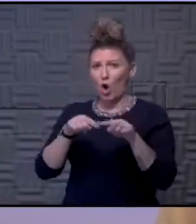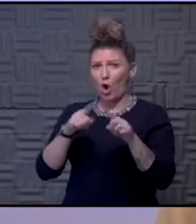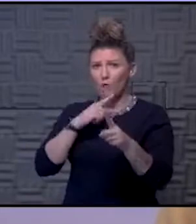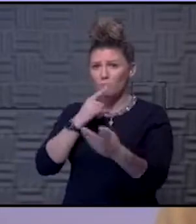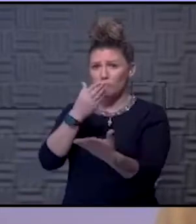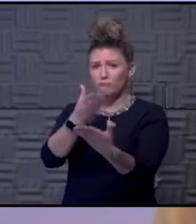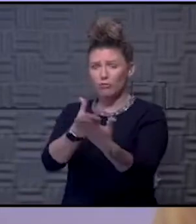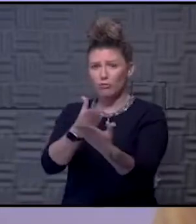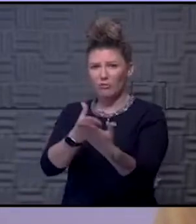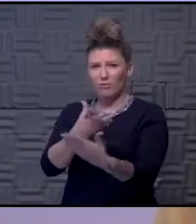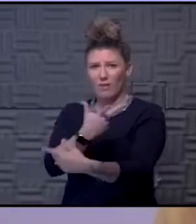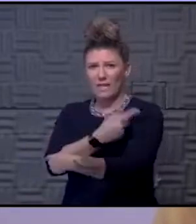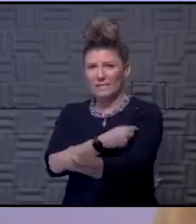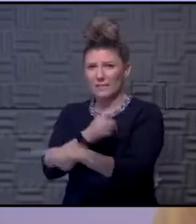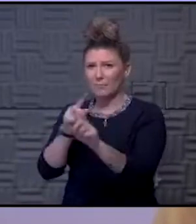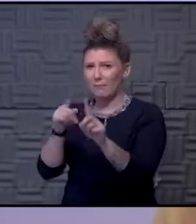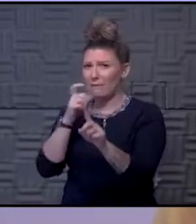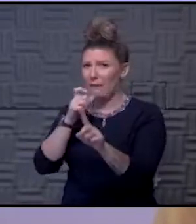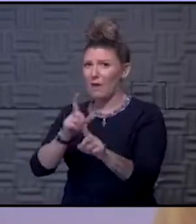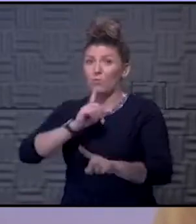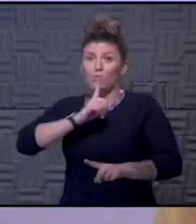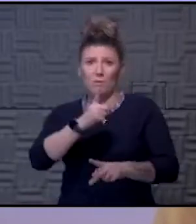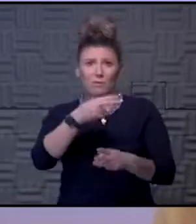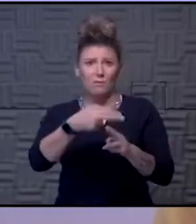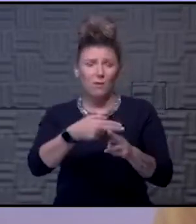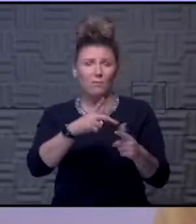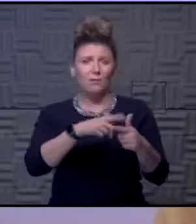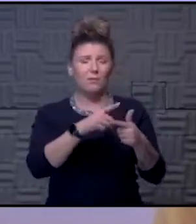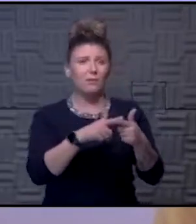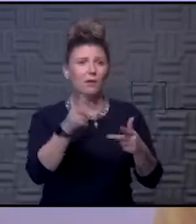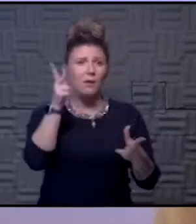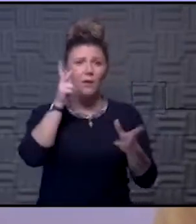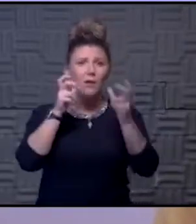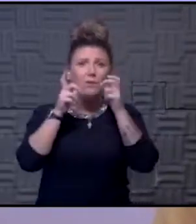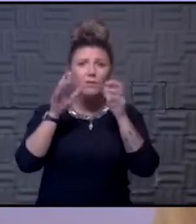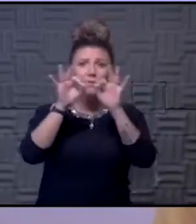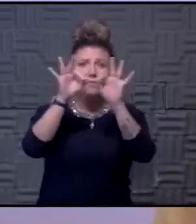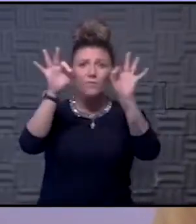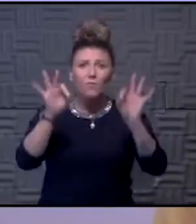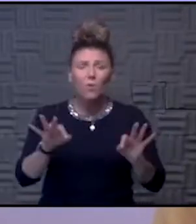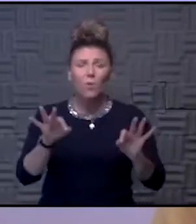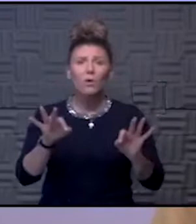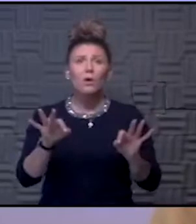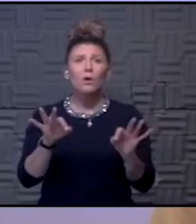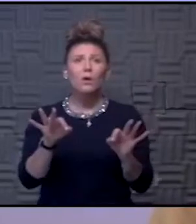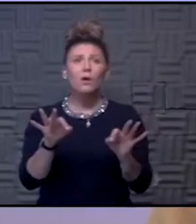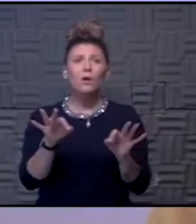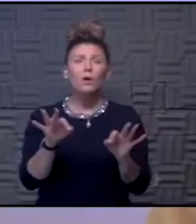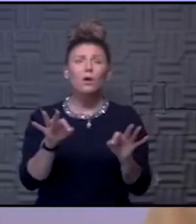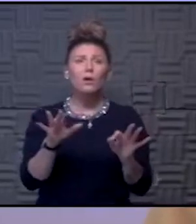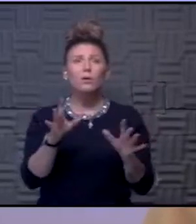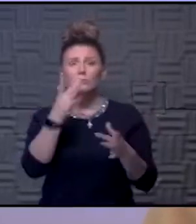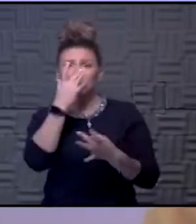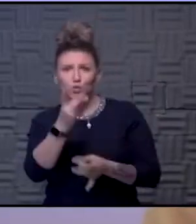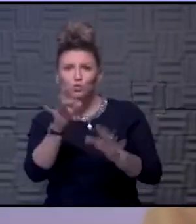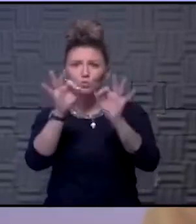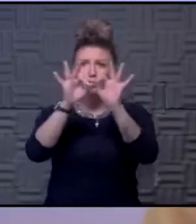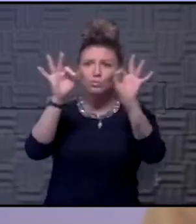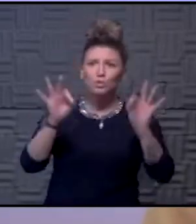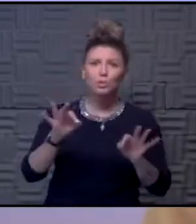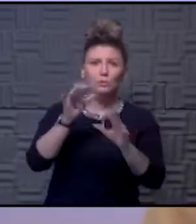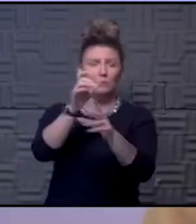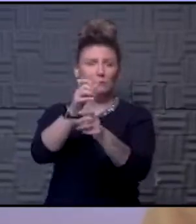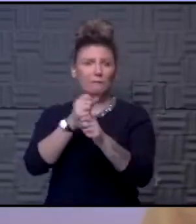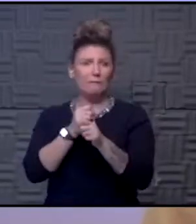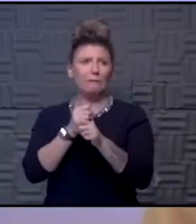name. And then we also heard about some forms, some entrance forms to get the vaccine that